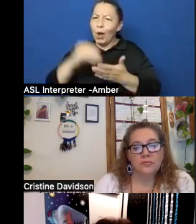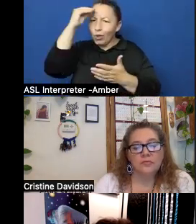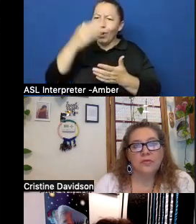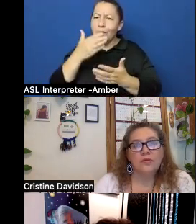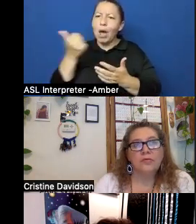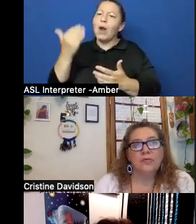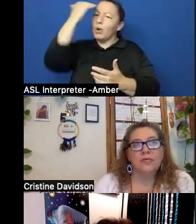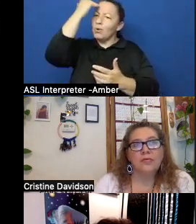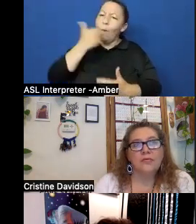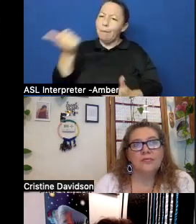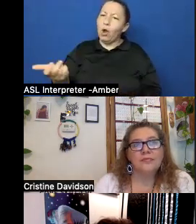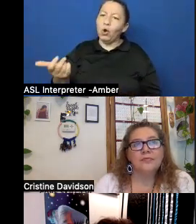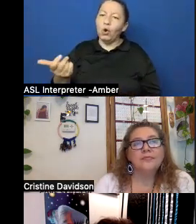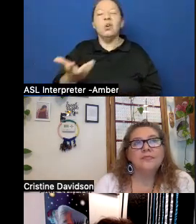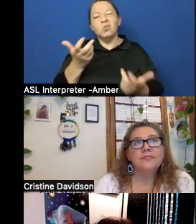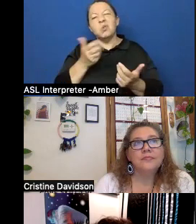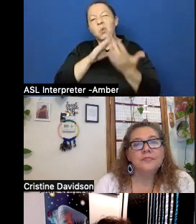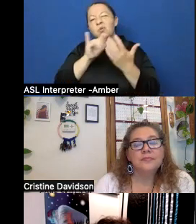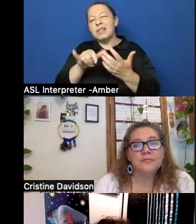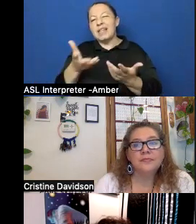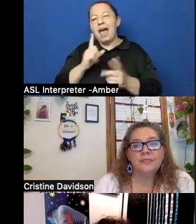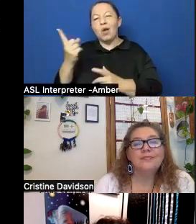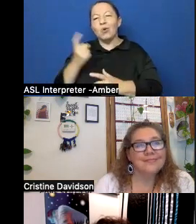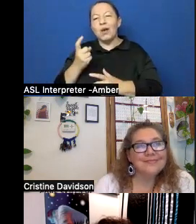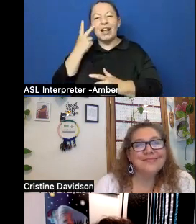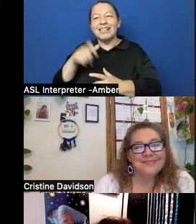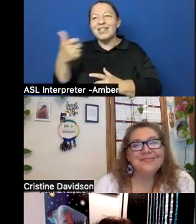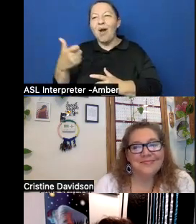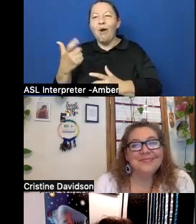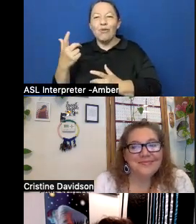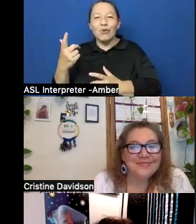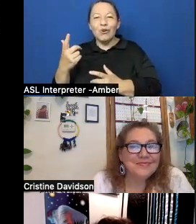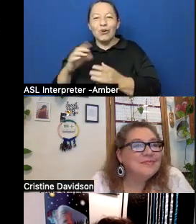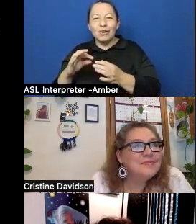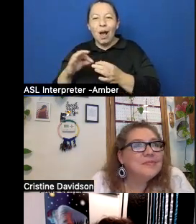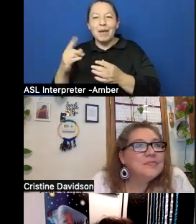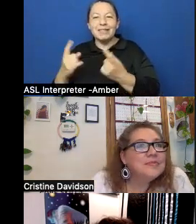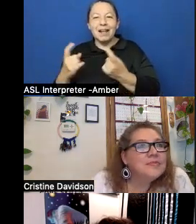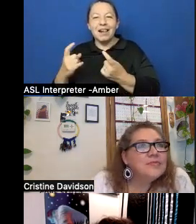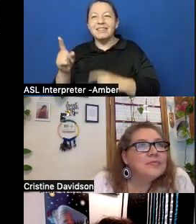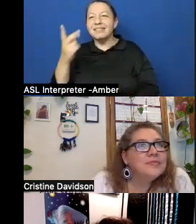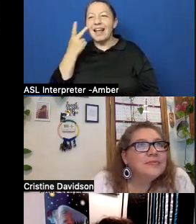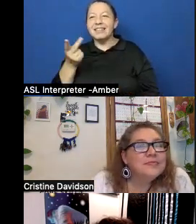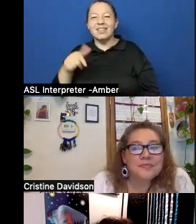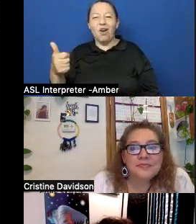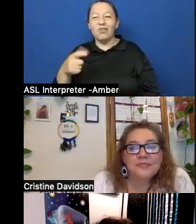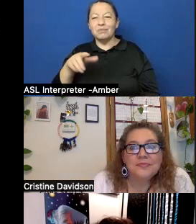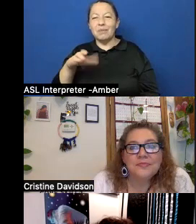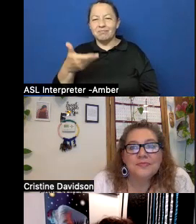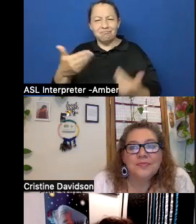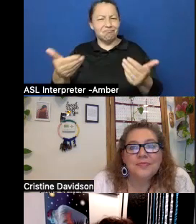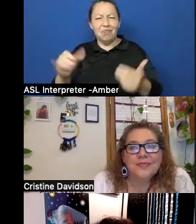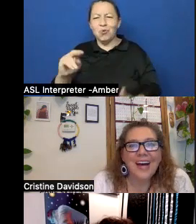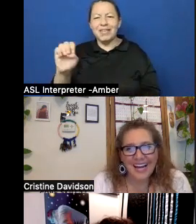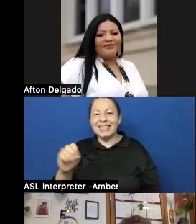of wanted to address that piece there. And I see that there are other folks commenting, but I'll let Christine take over